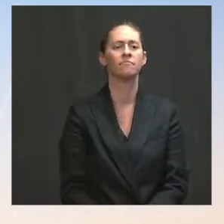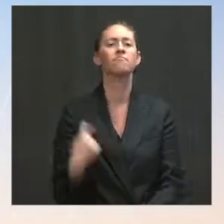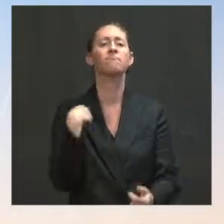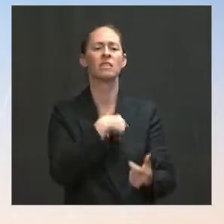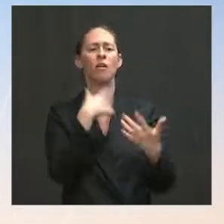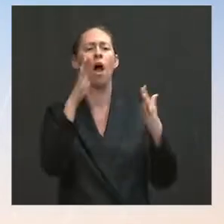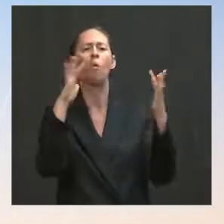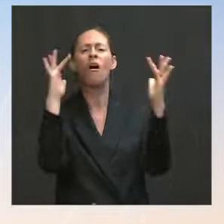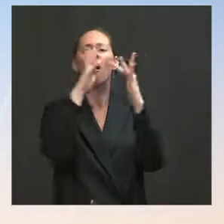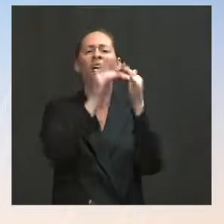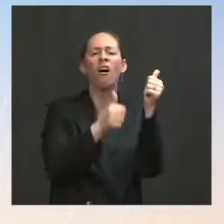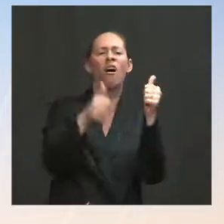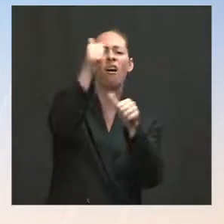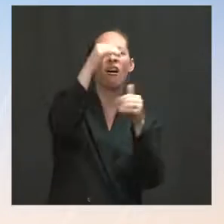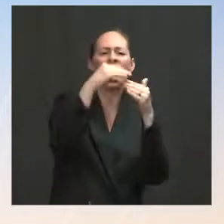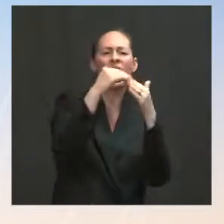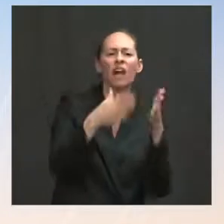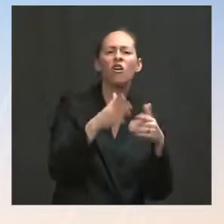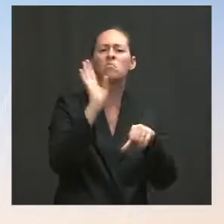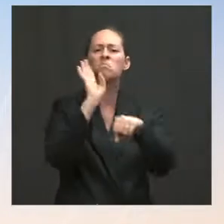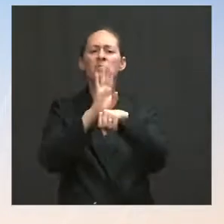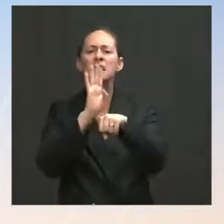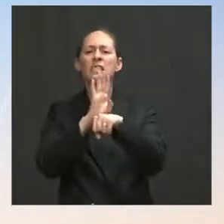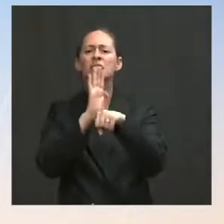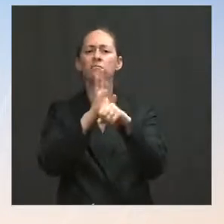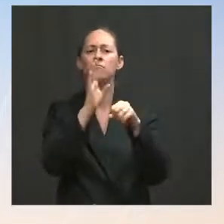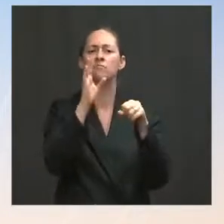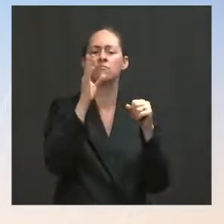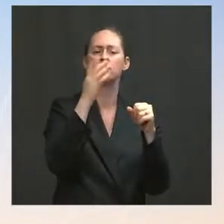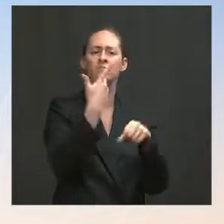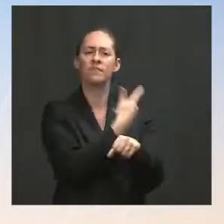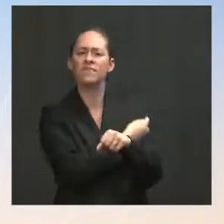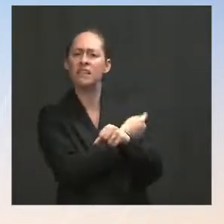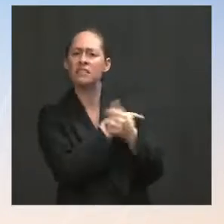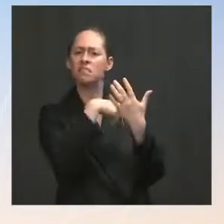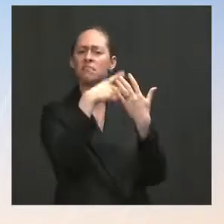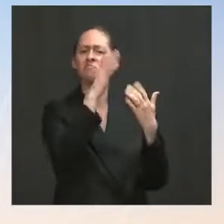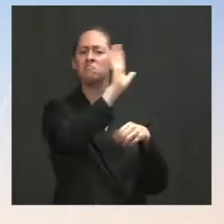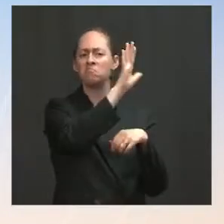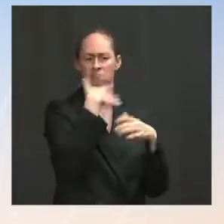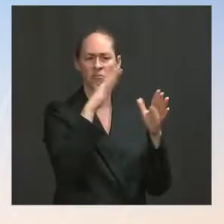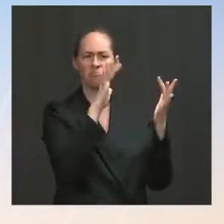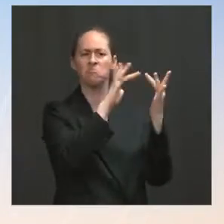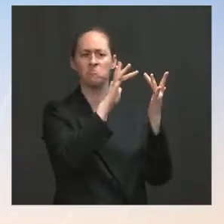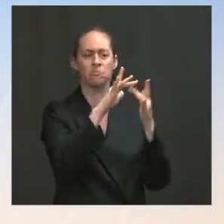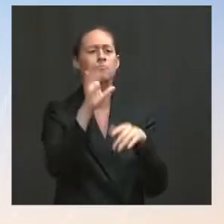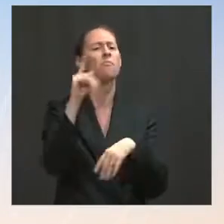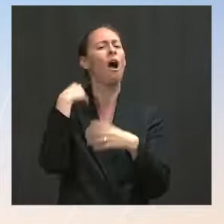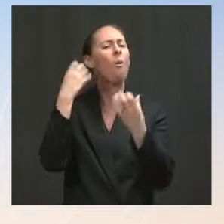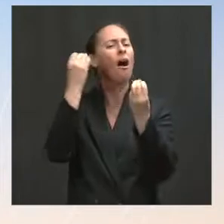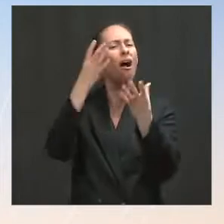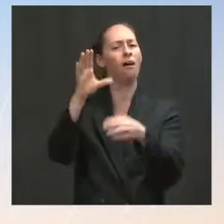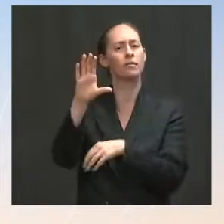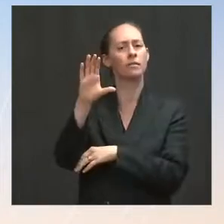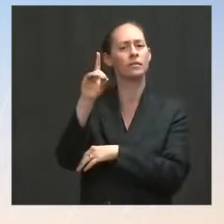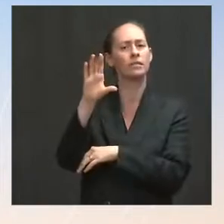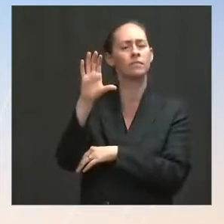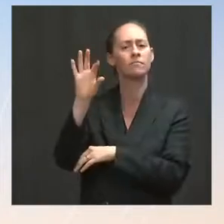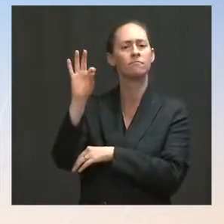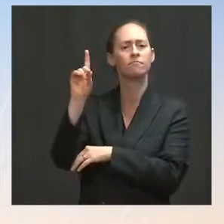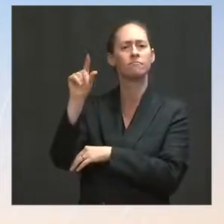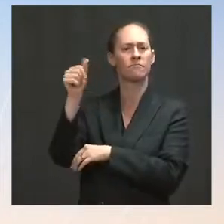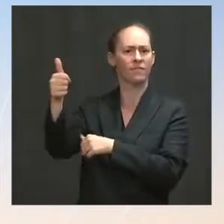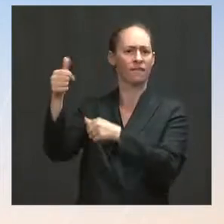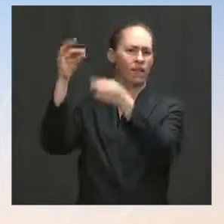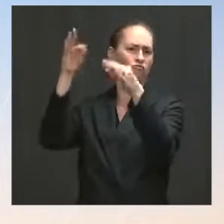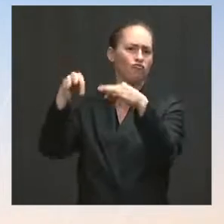welcome their data as a part of that assessment, but the CDC and the FDA will make a recommendation based on their own assessment.